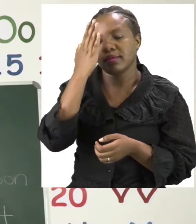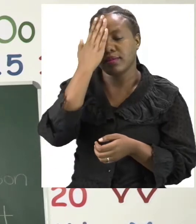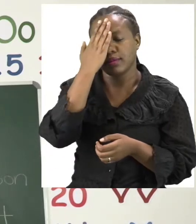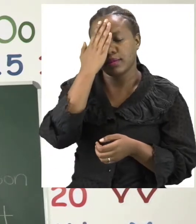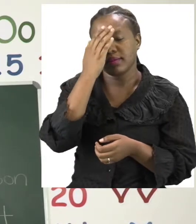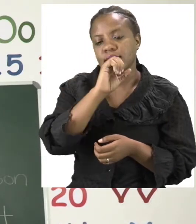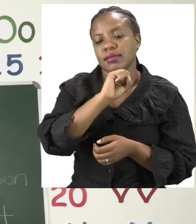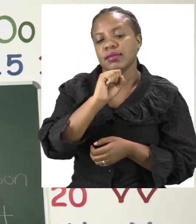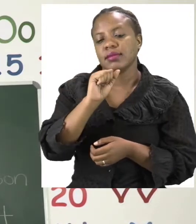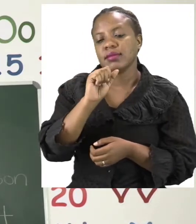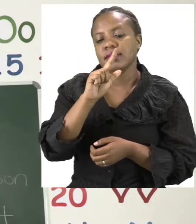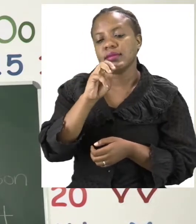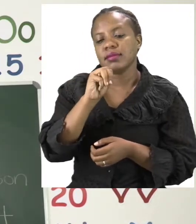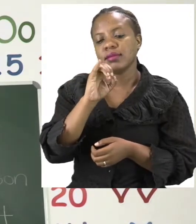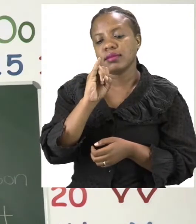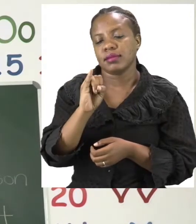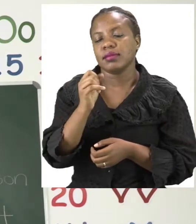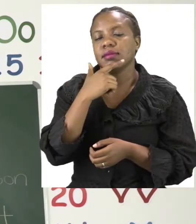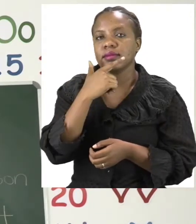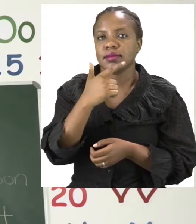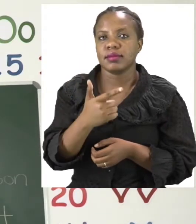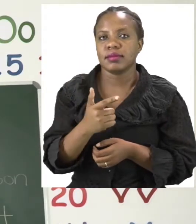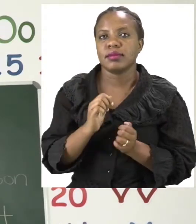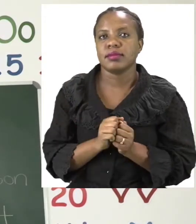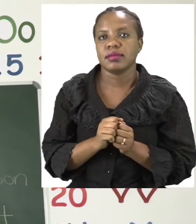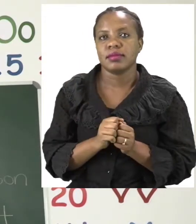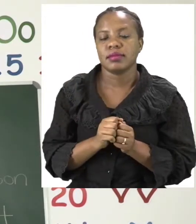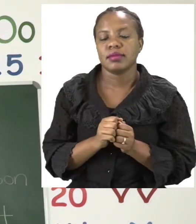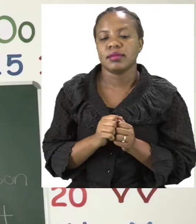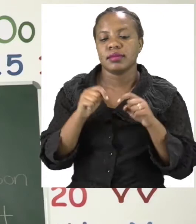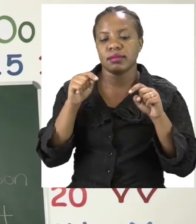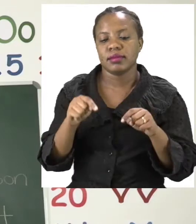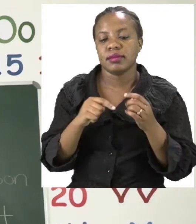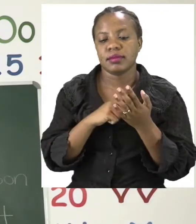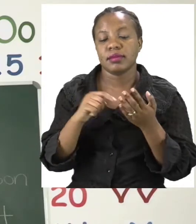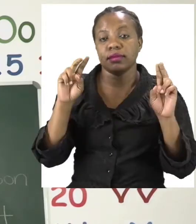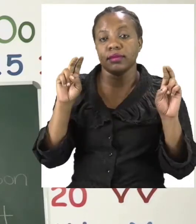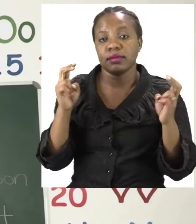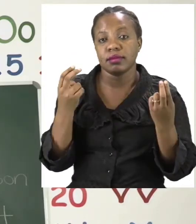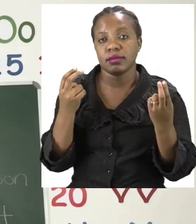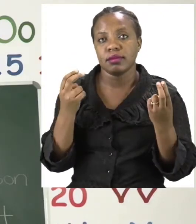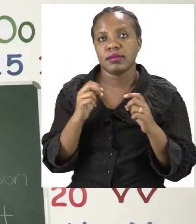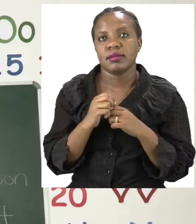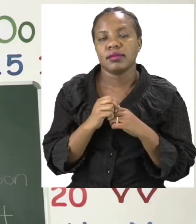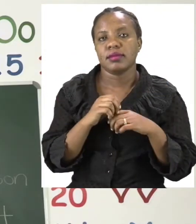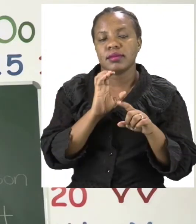Mutsa and thank you so much for joining me today. Our theme this week